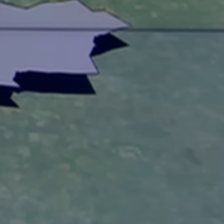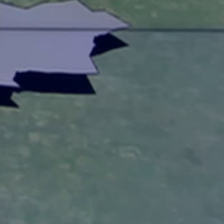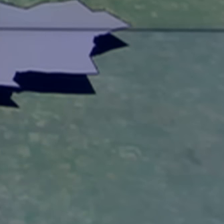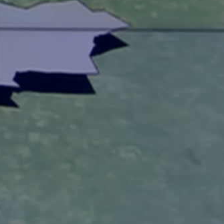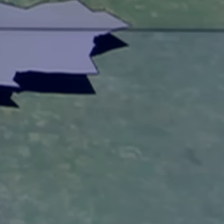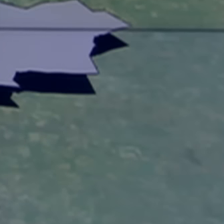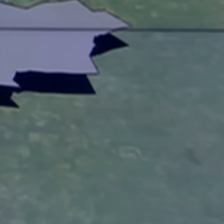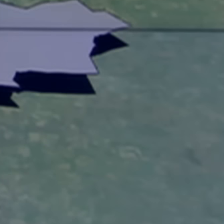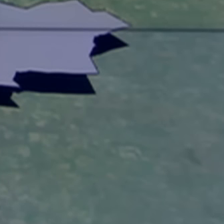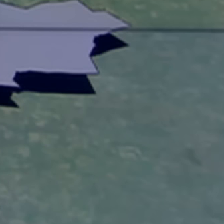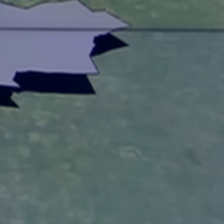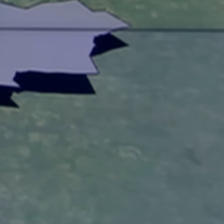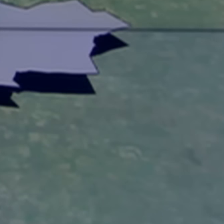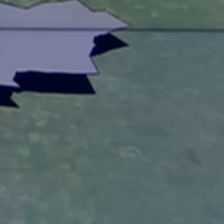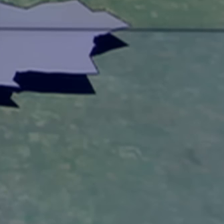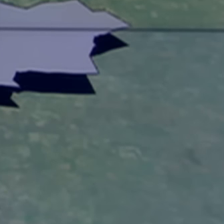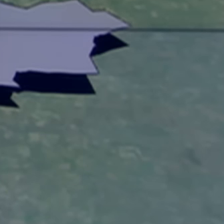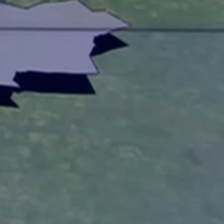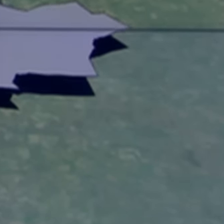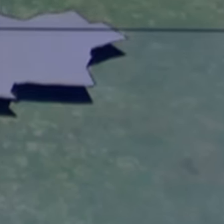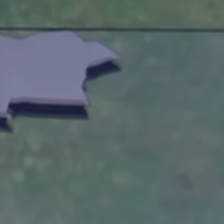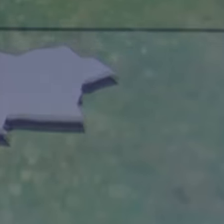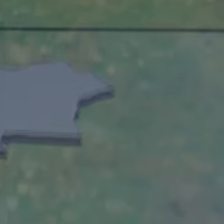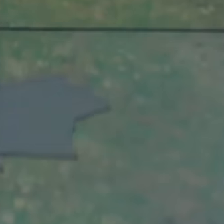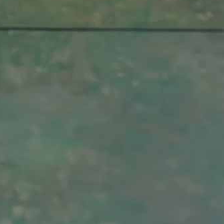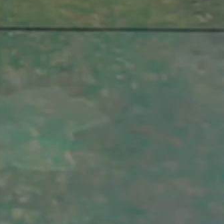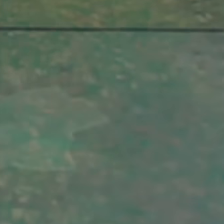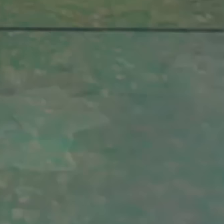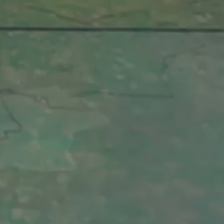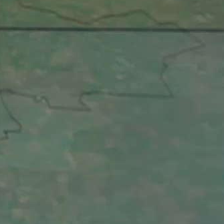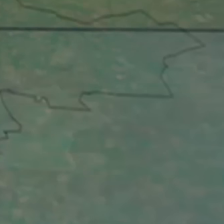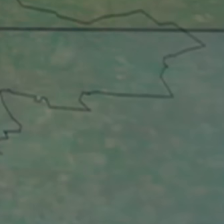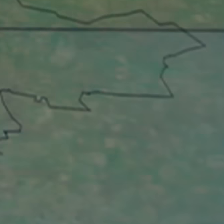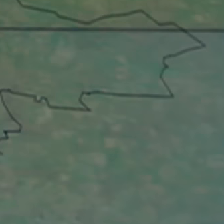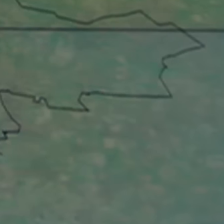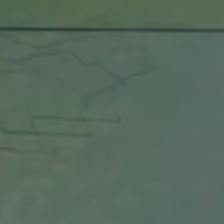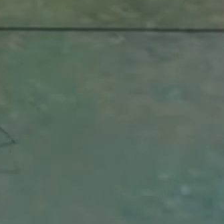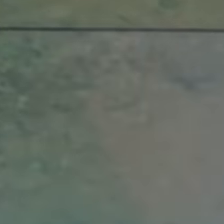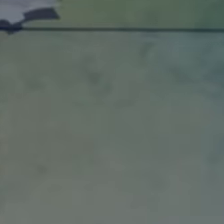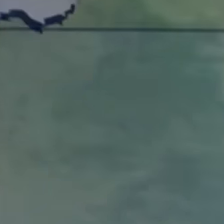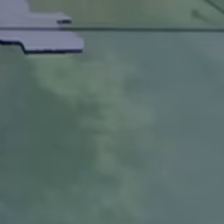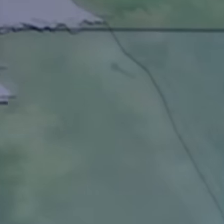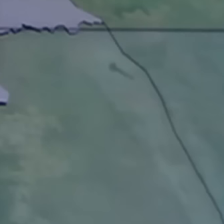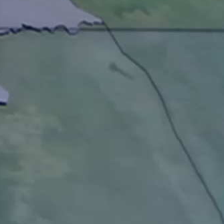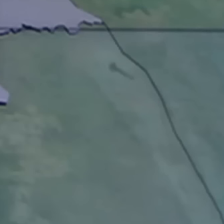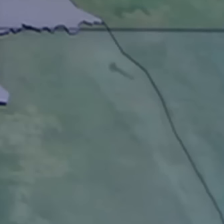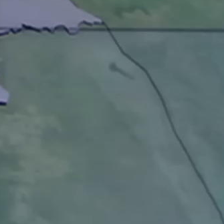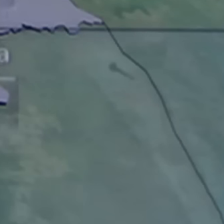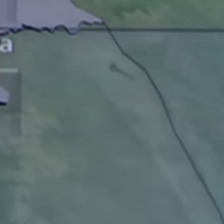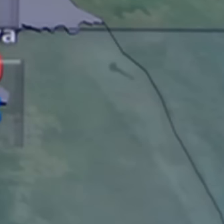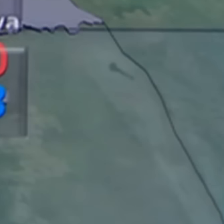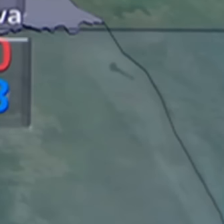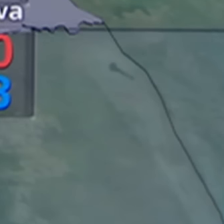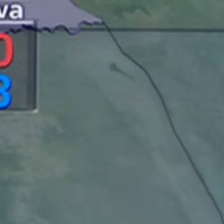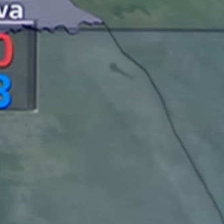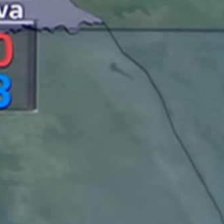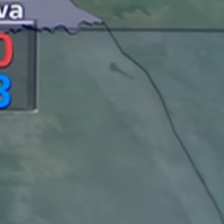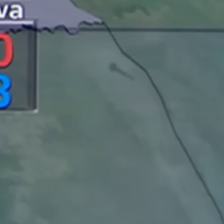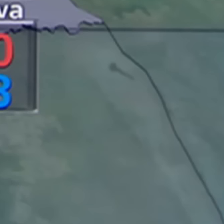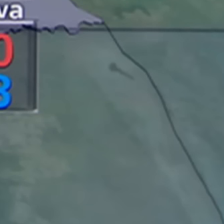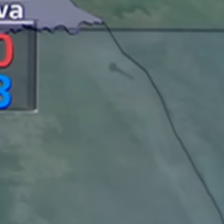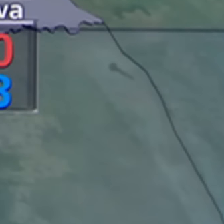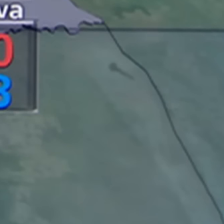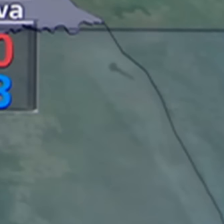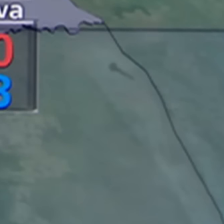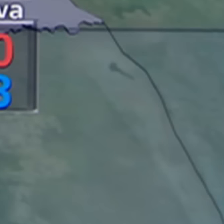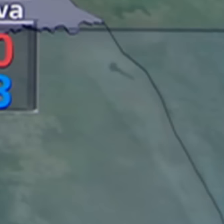sentse le hona ka Johannesburg dikgate di fitla fela ho 20 a metso e meraro kaofela ya re bala ka thaka ha re ho Limpopo le teng ho hlakile hore o tla hlo